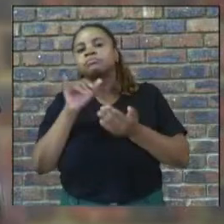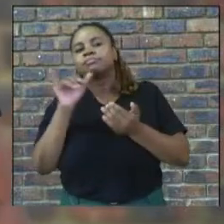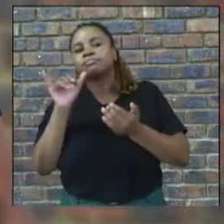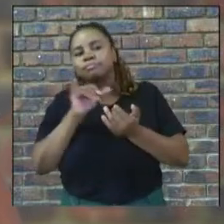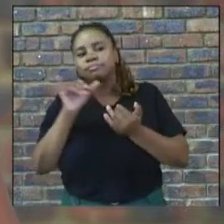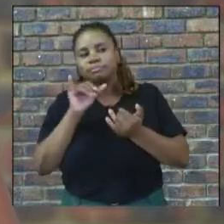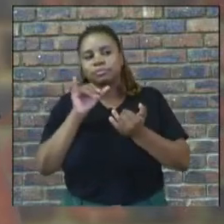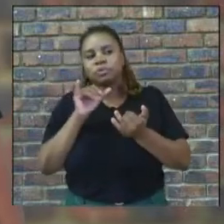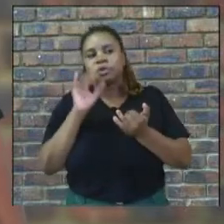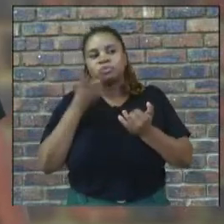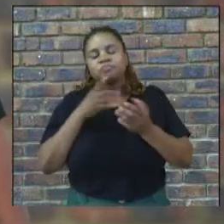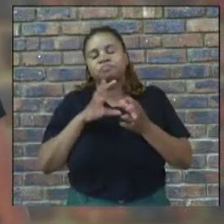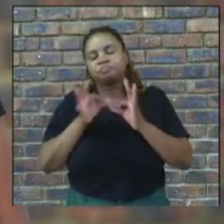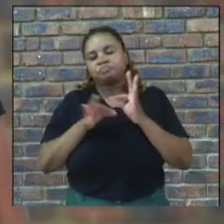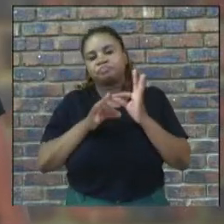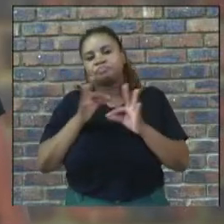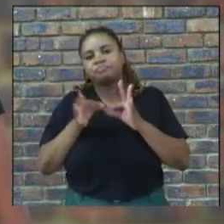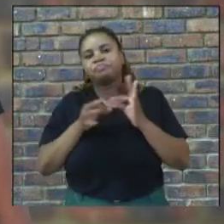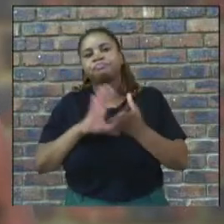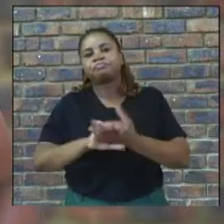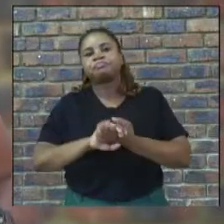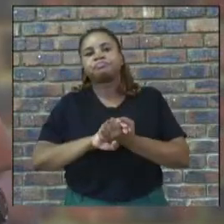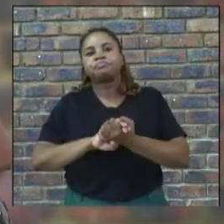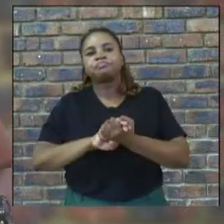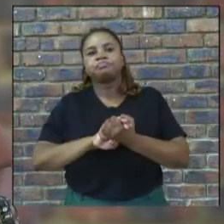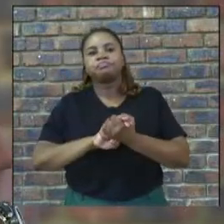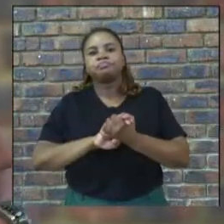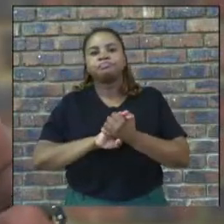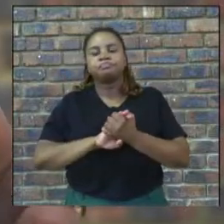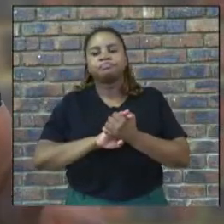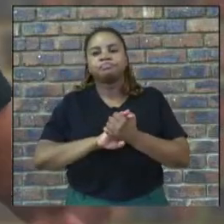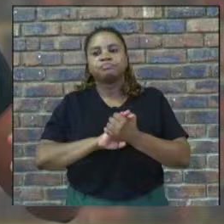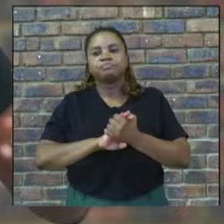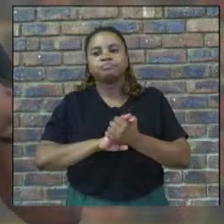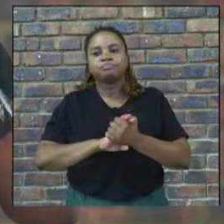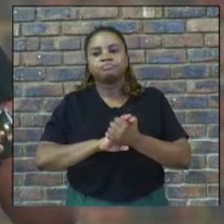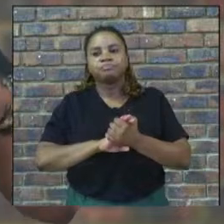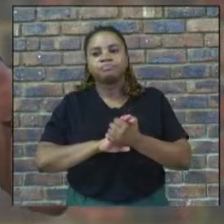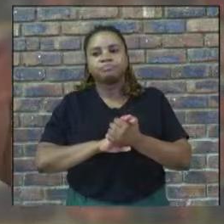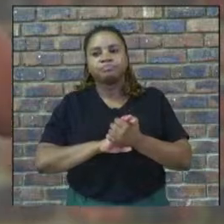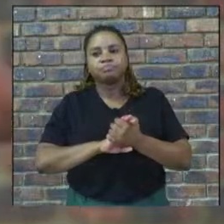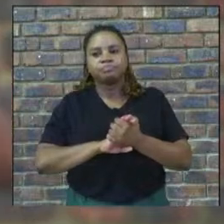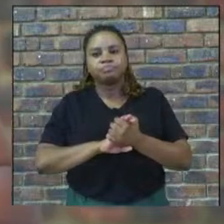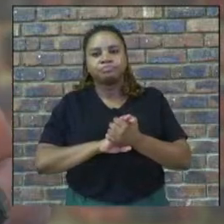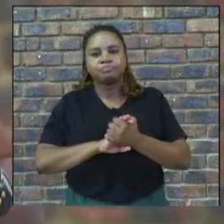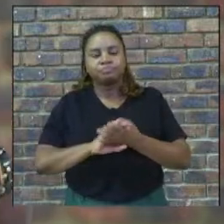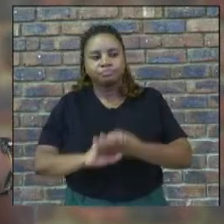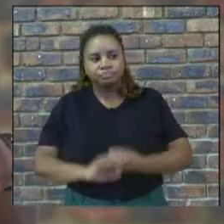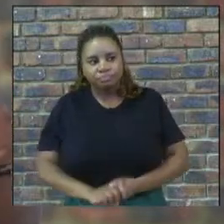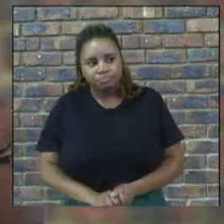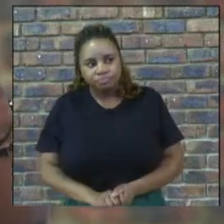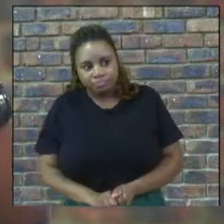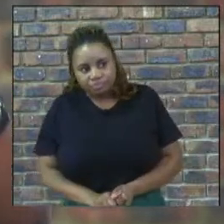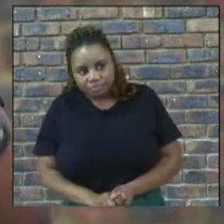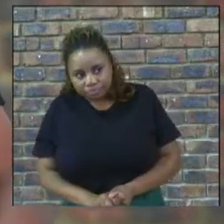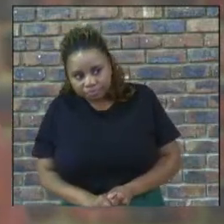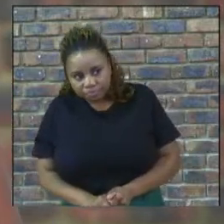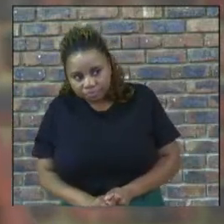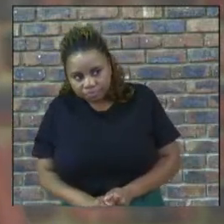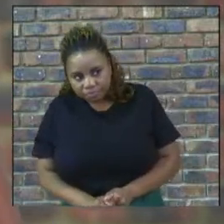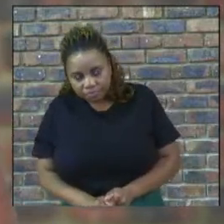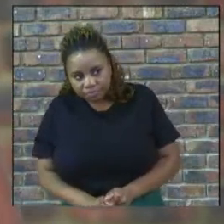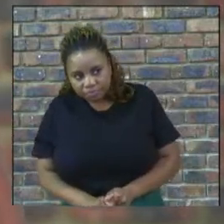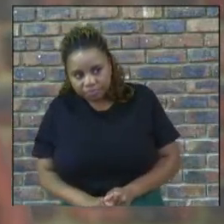out agere we need to point out nna ke chairperson na committee nngwe ba reng ke